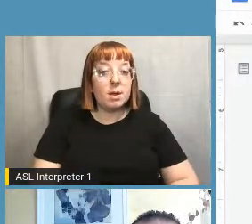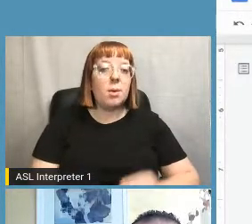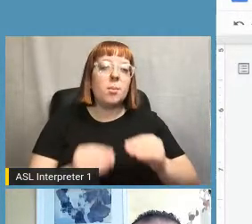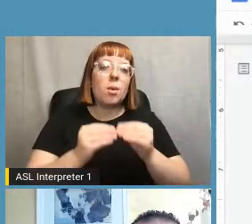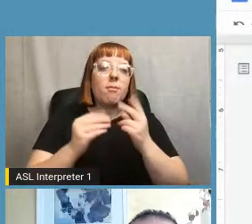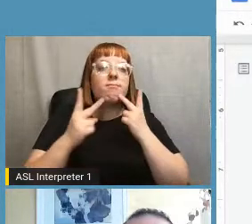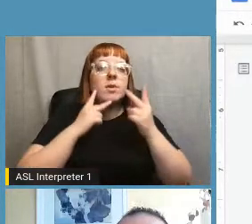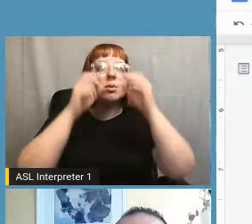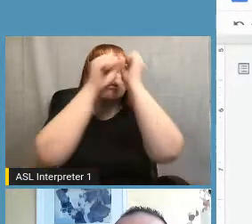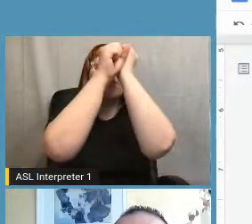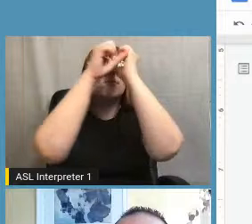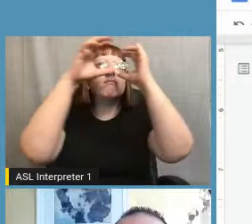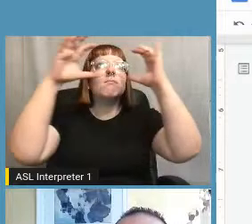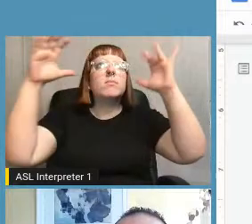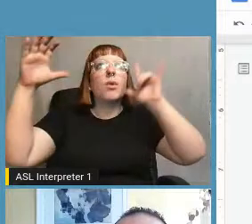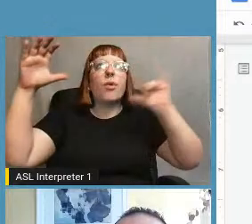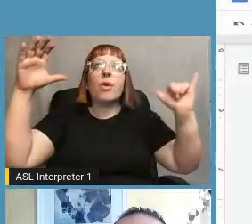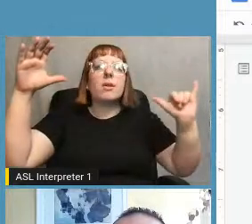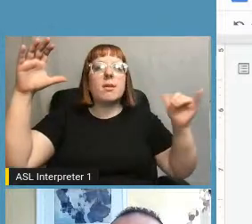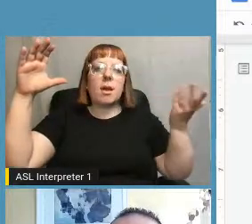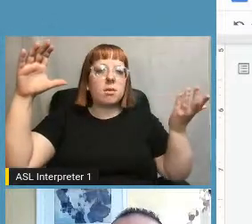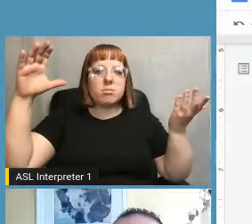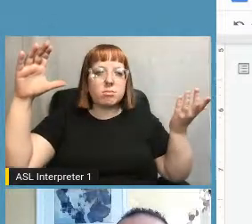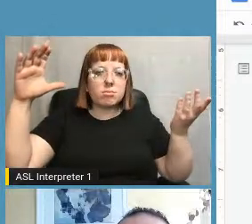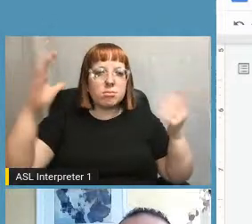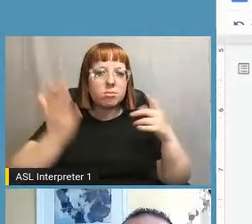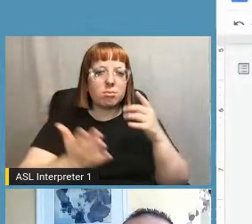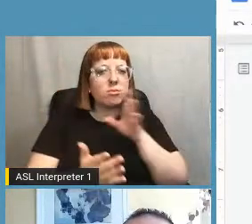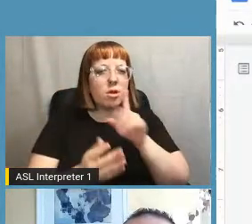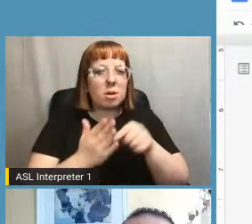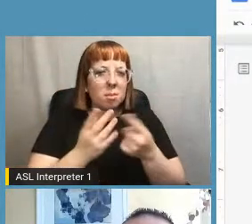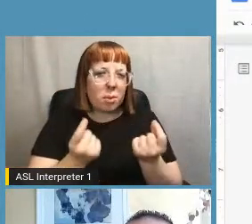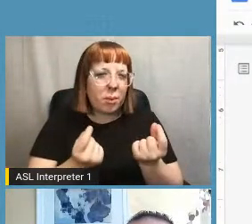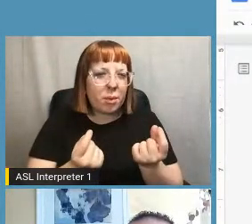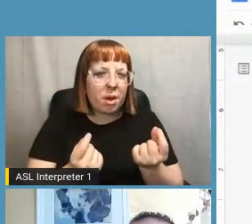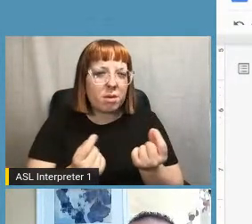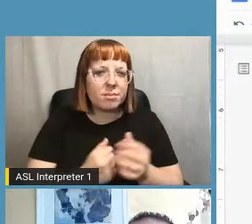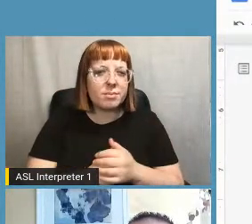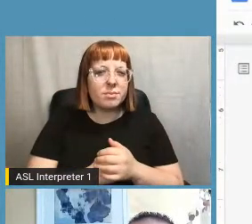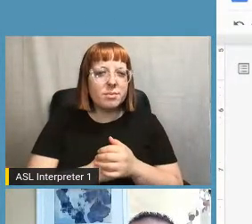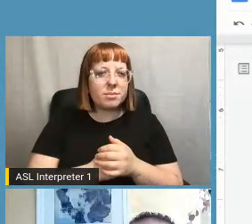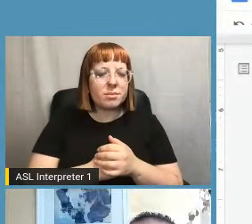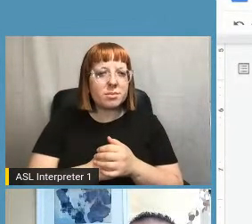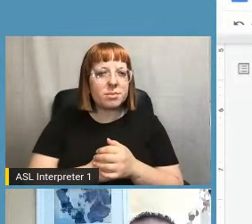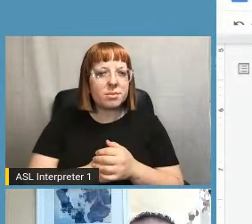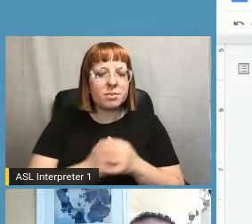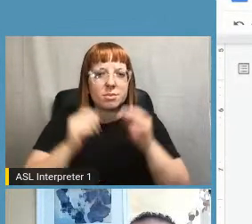visualize what I'm talking about. But let me read through a couple more of these questions.